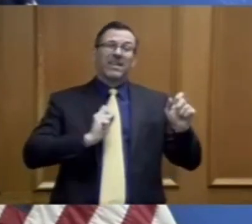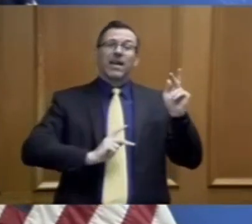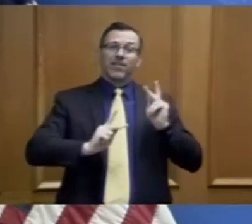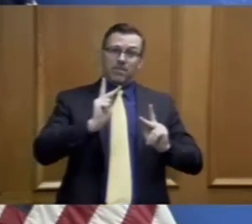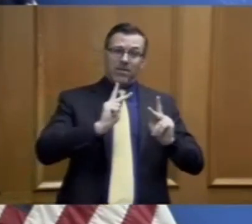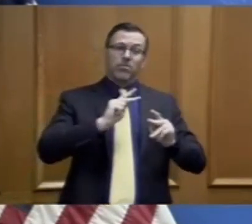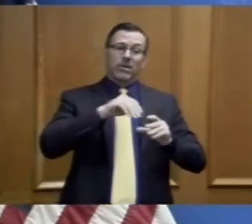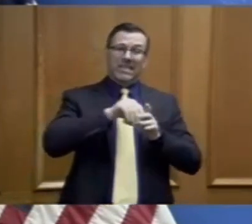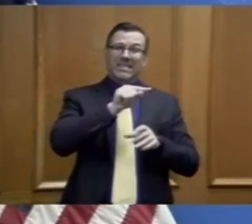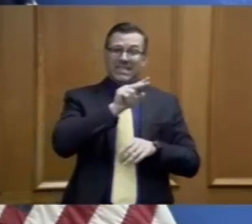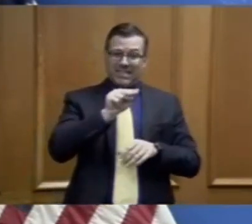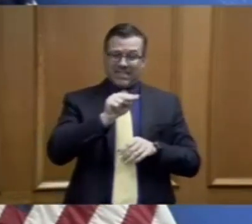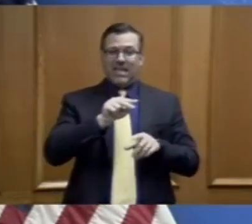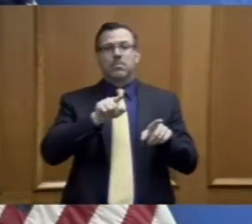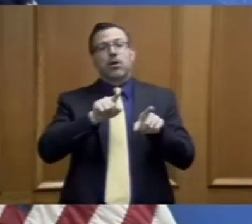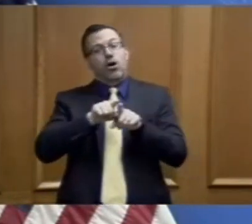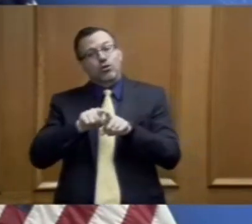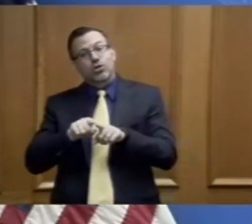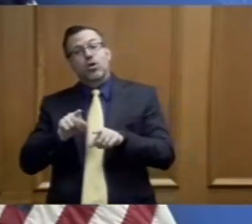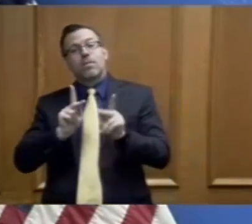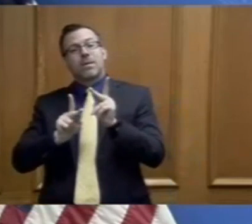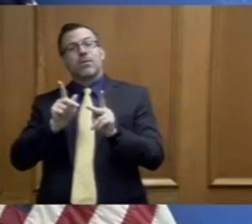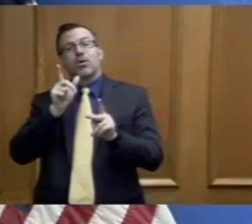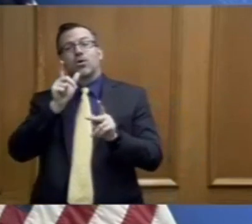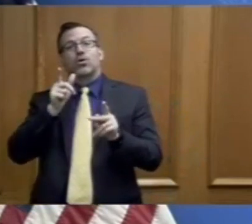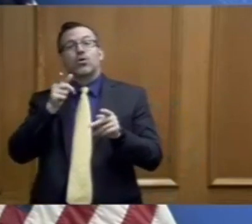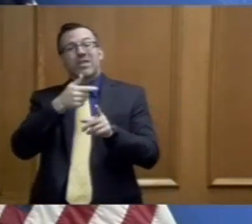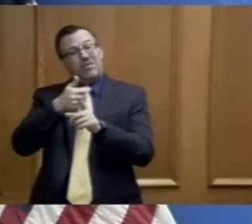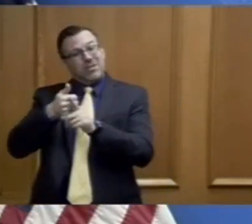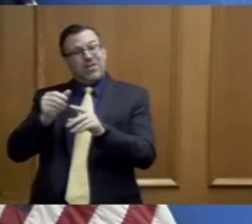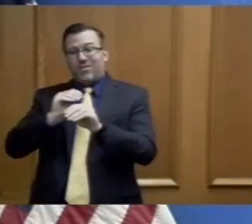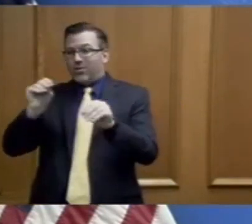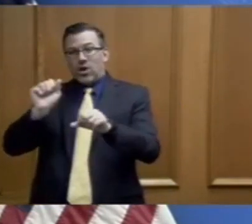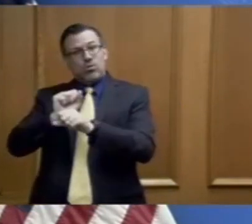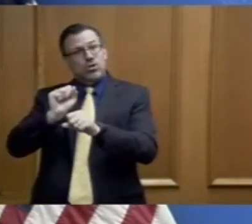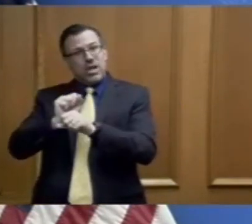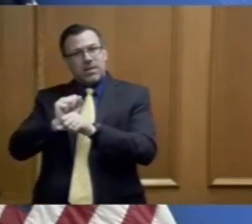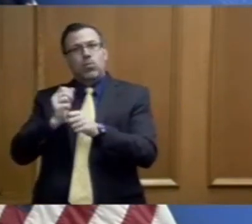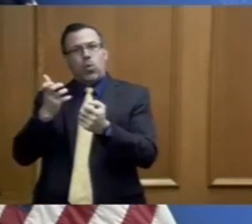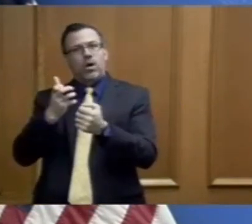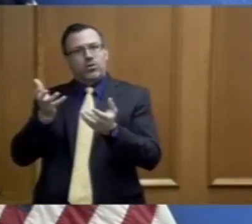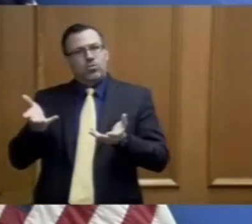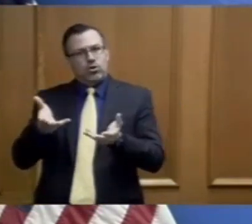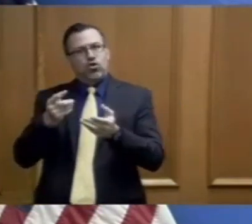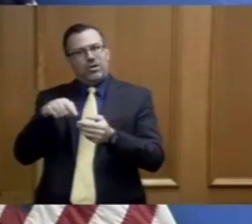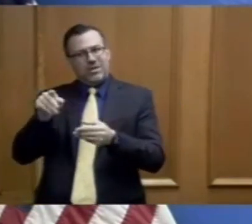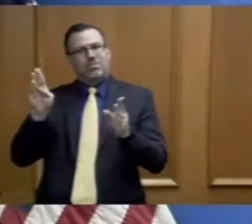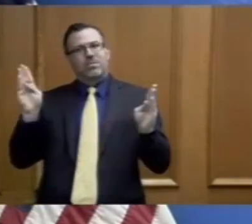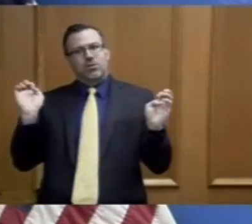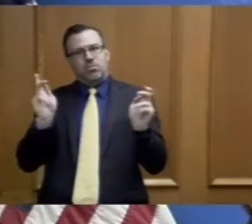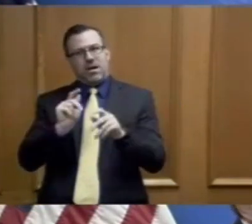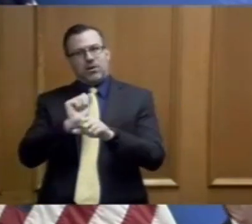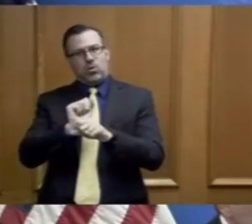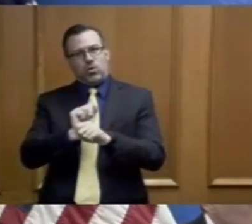also helping those Tennesseans who have lost their jobs have the opportunity to get back to work.